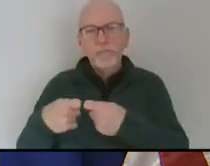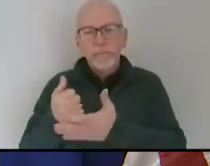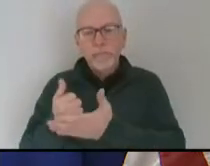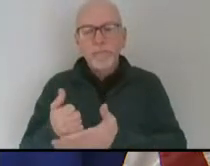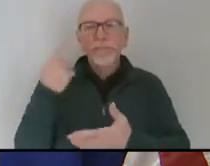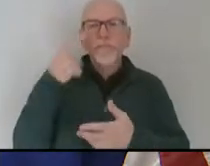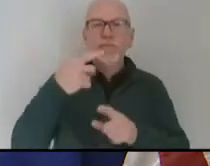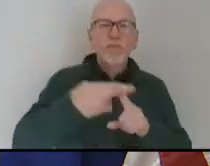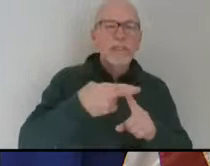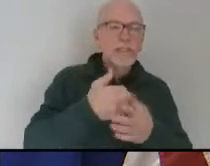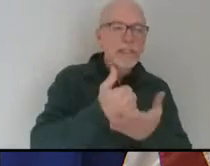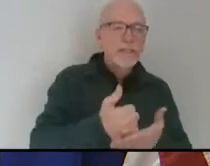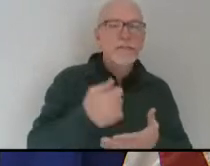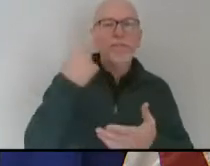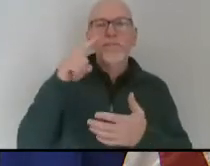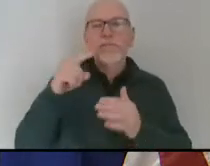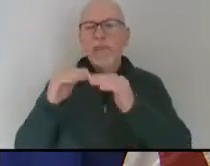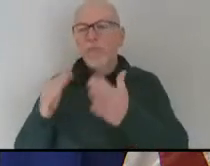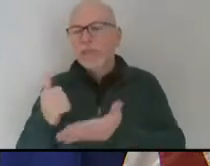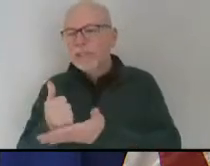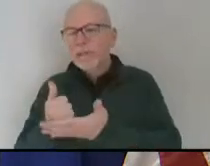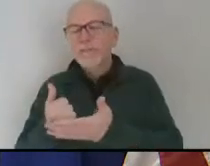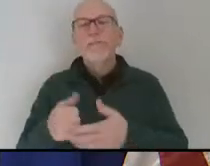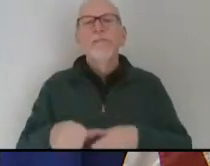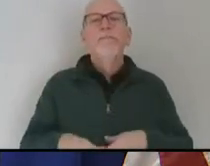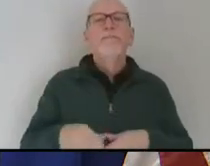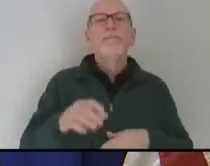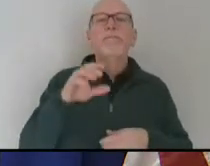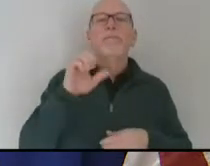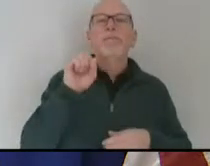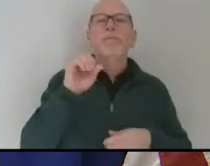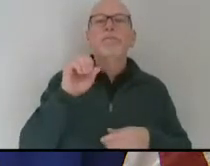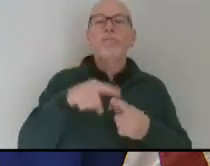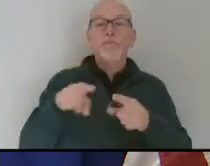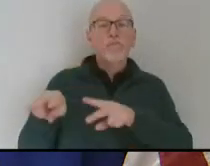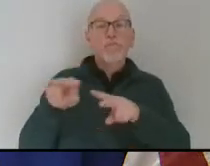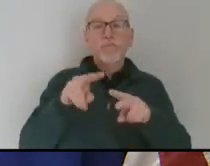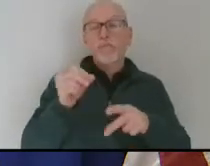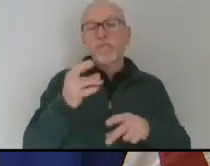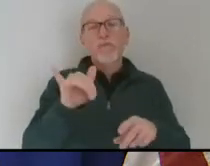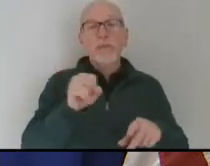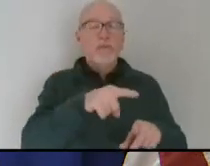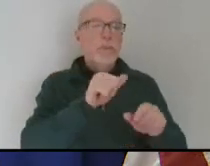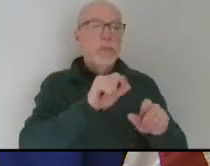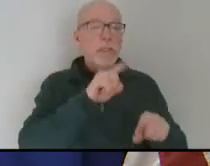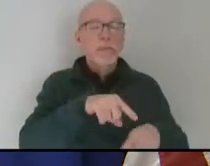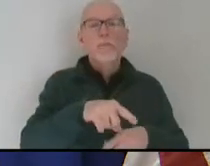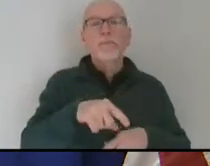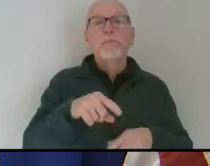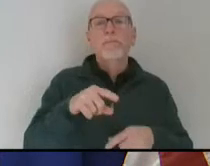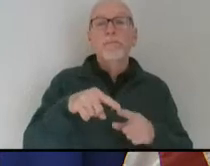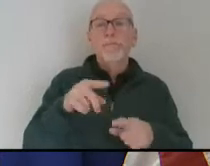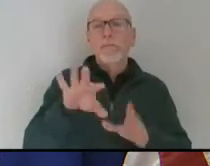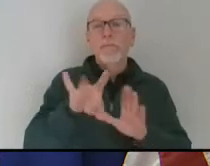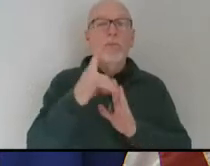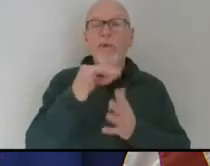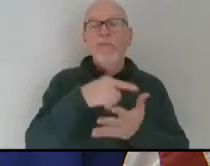for rent assistance, for housing assistance. And so when you look at, and Chris, you might speak to this, when you look at pick one of